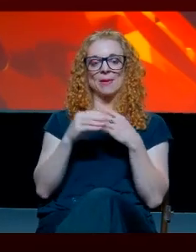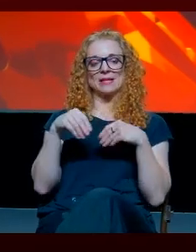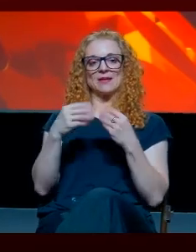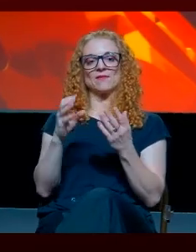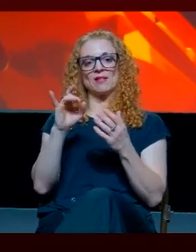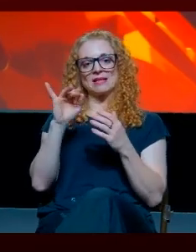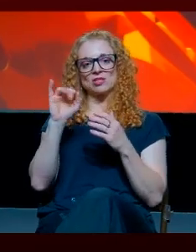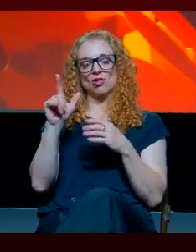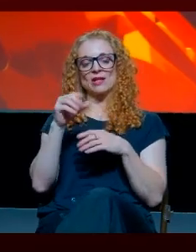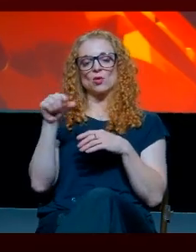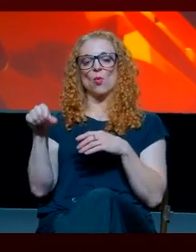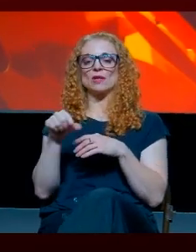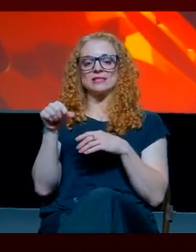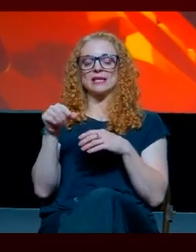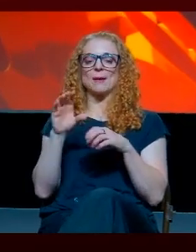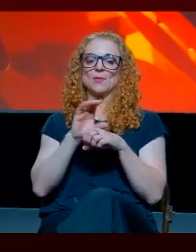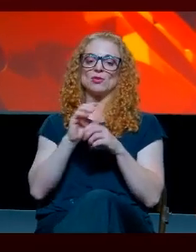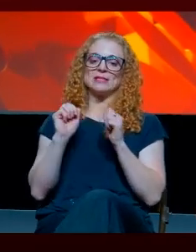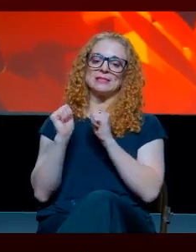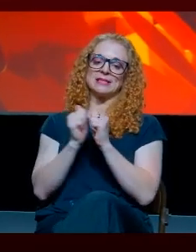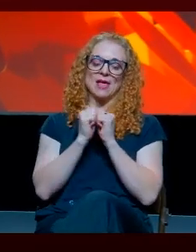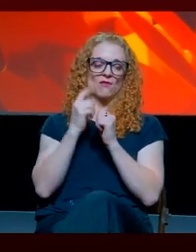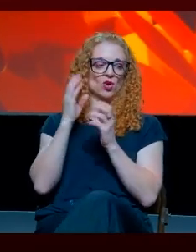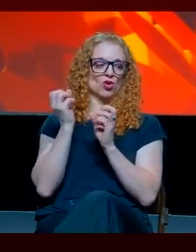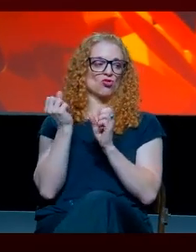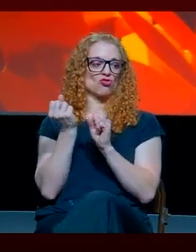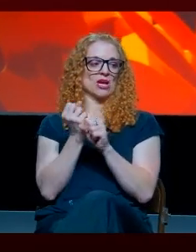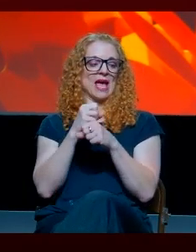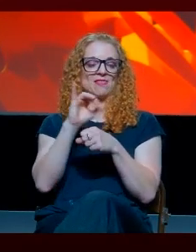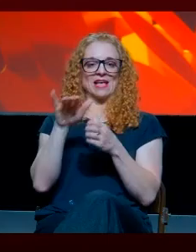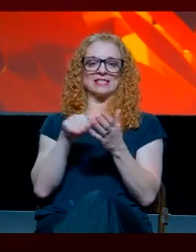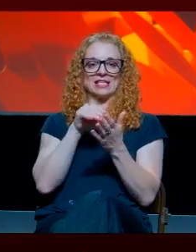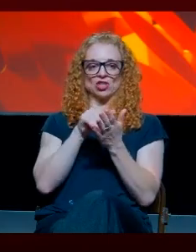quantum computing together to create this quantum-centric